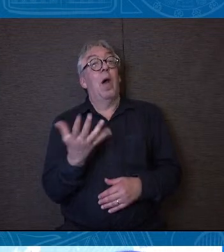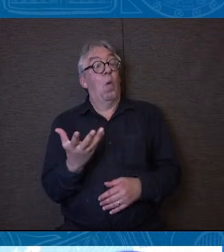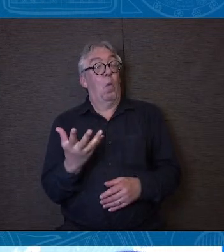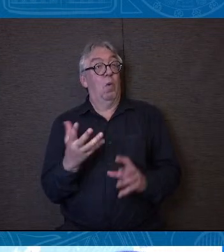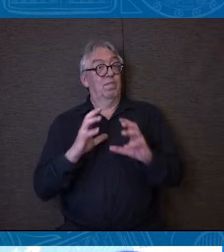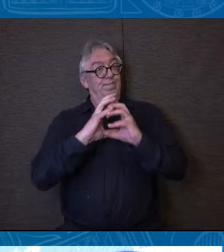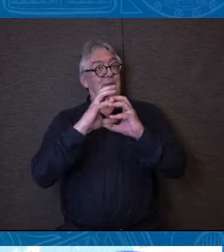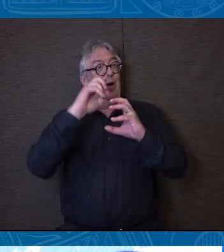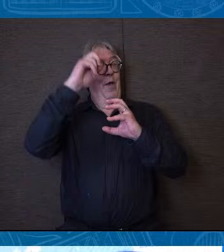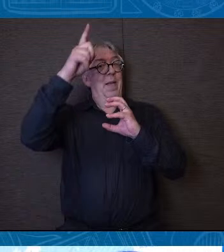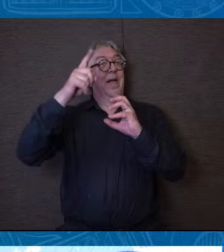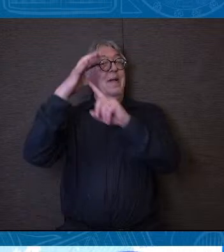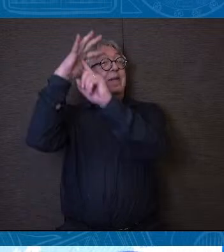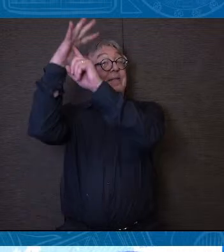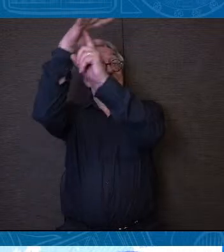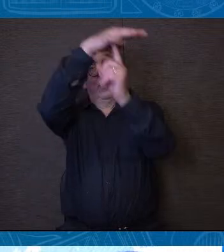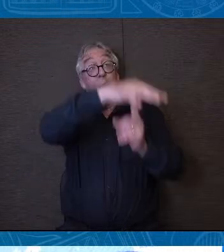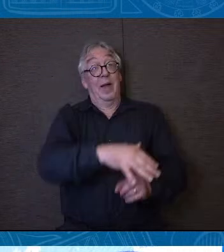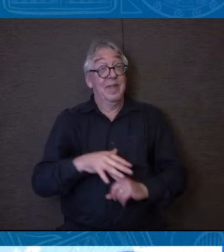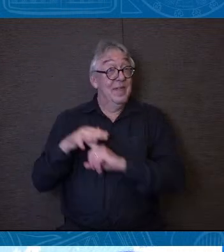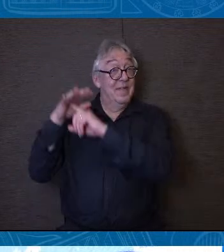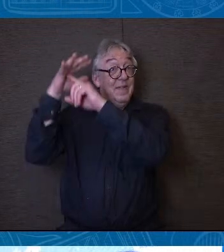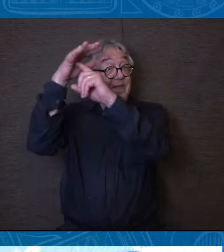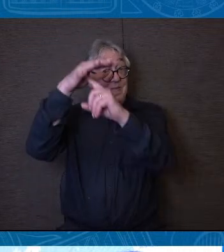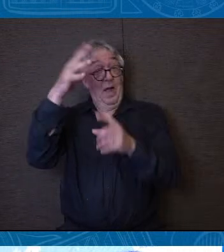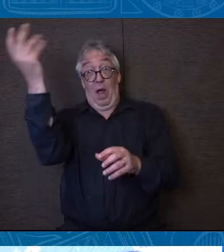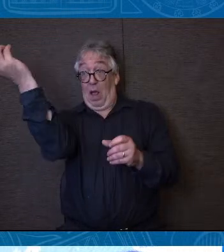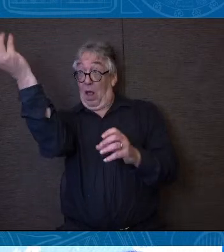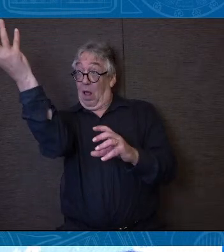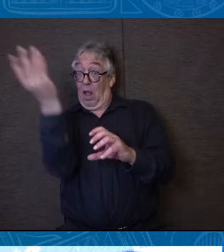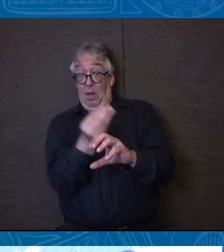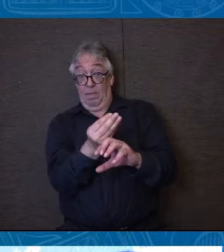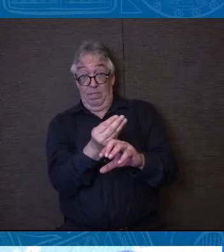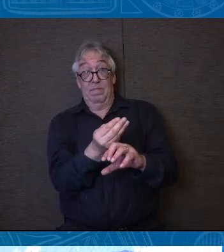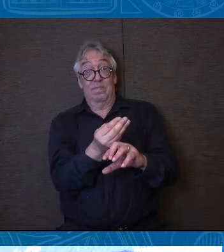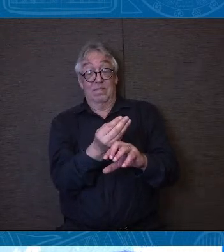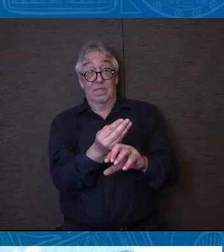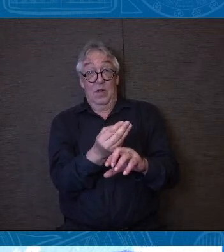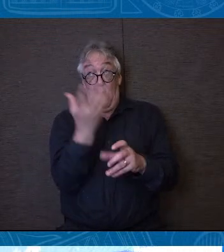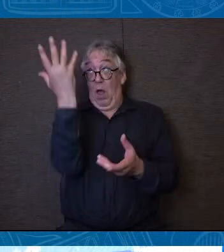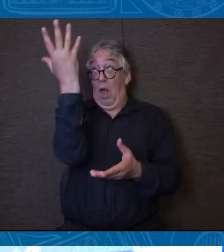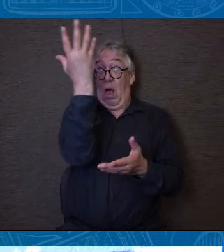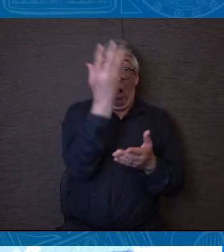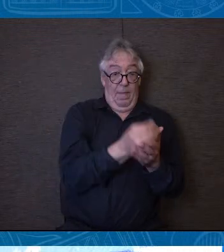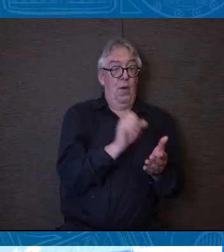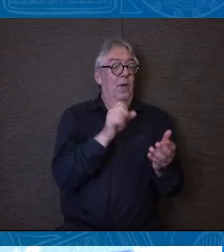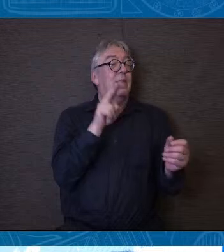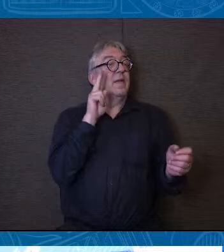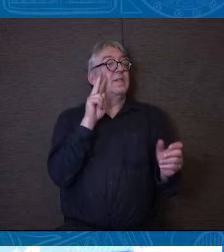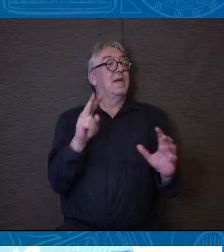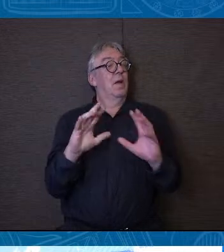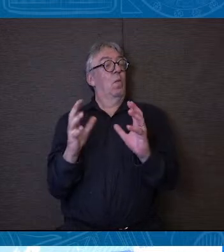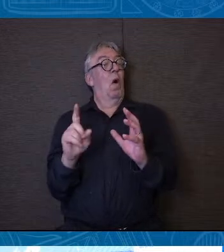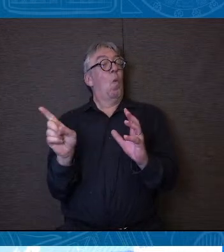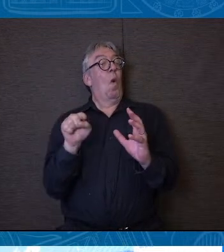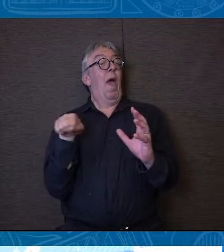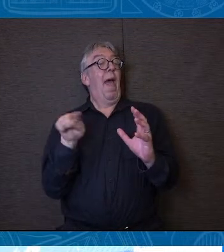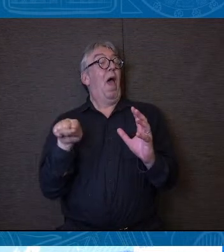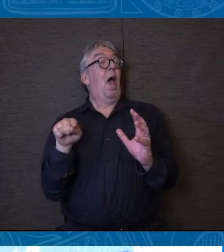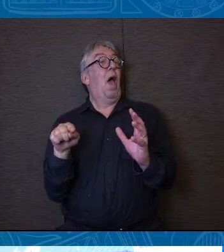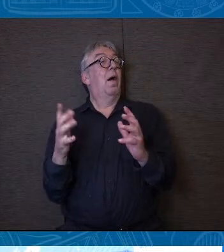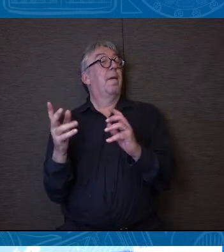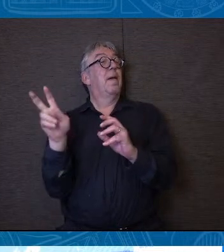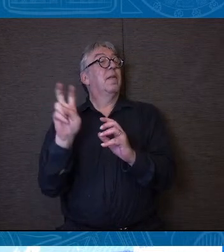satellite images to the two satellite images to see where is the resident households. And using that and the coverage maps,